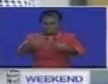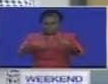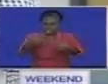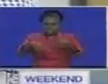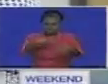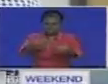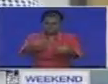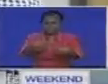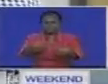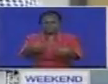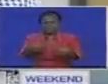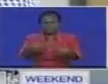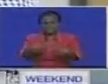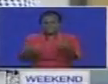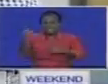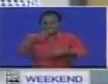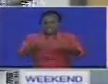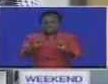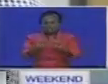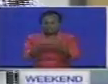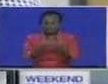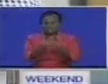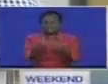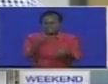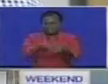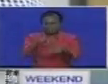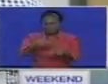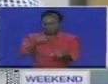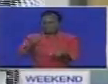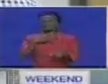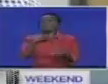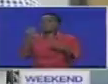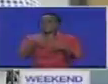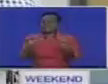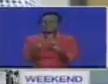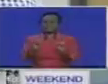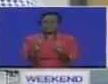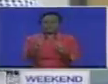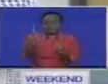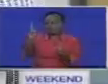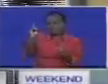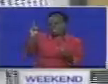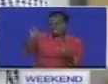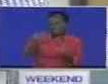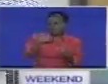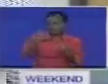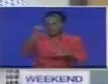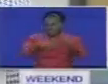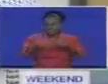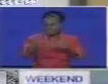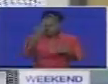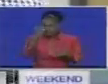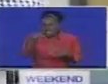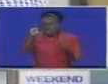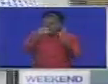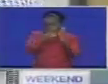political parties. Uh-huh. Elections are not held when one feels like they want to hold an election. The reason ODM is holding an election now is because their constitution states so. Their